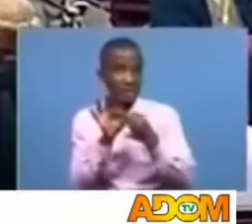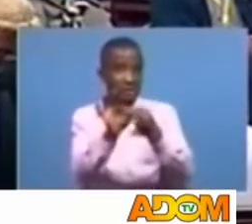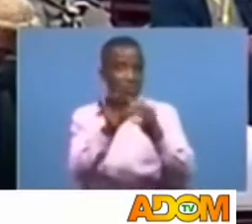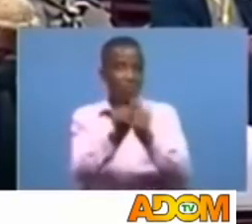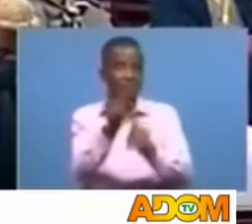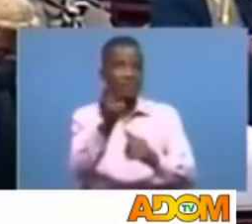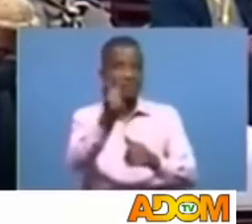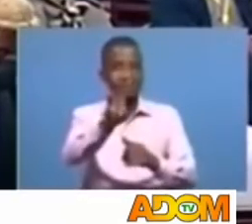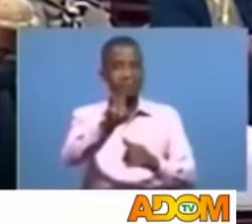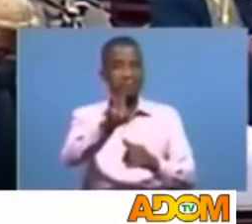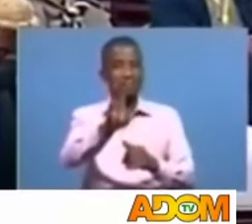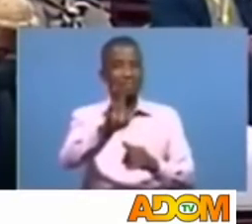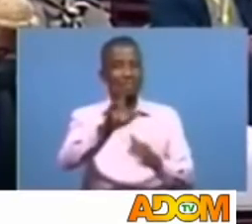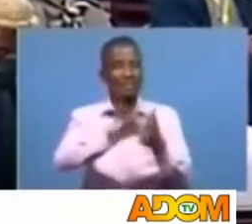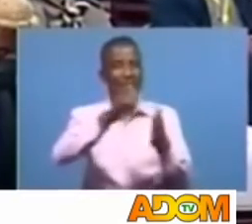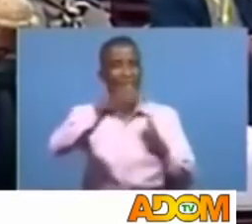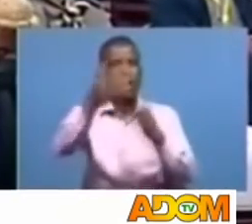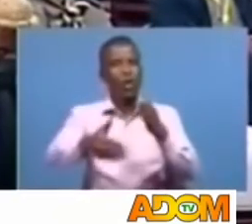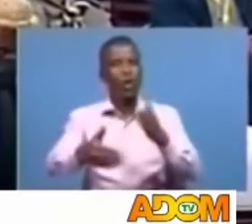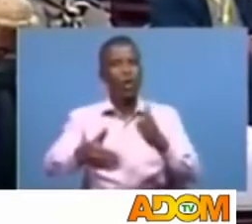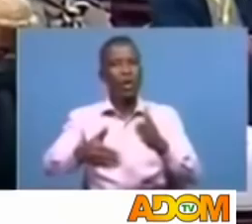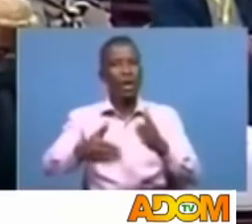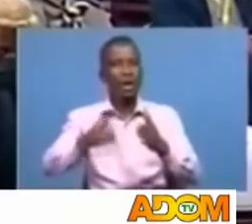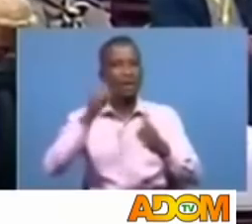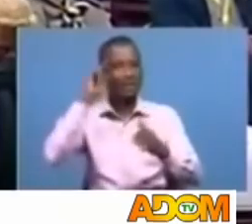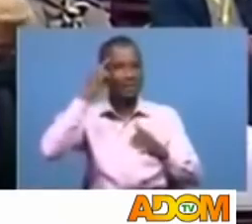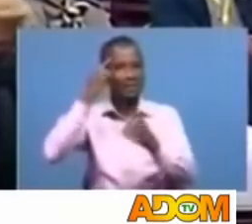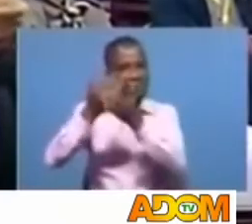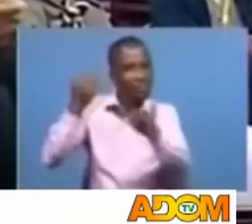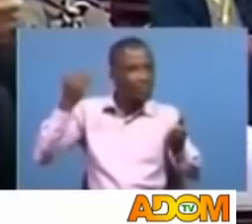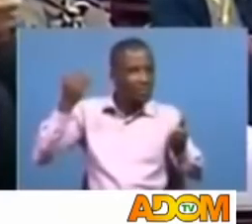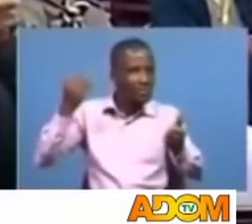describes as a conclusive presumption,